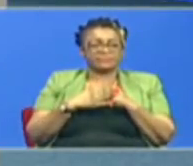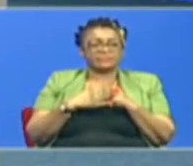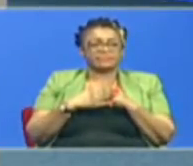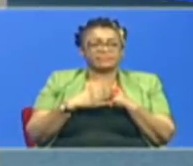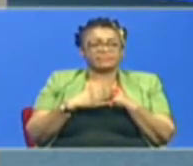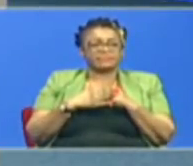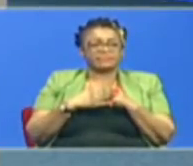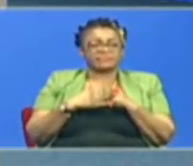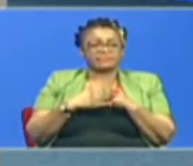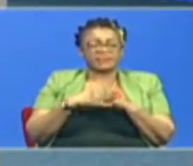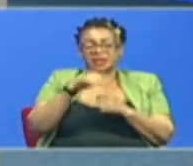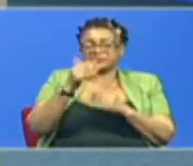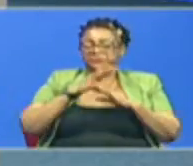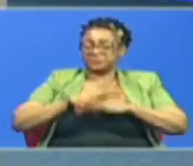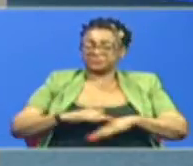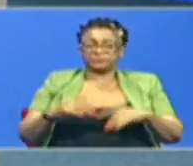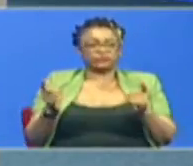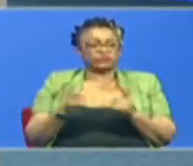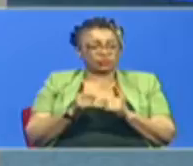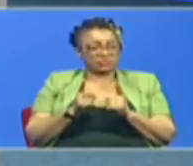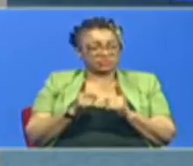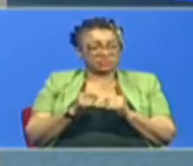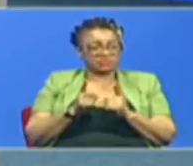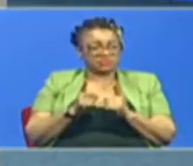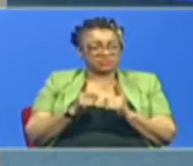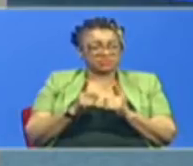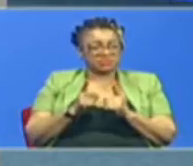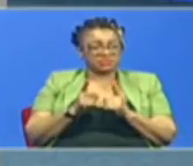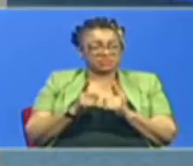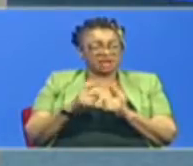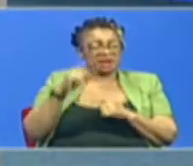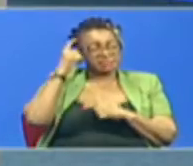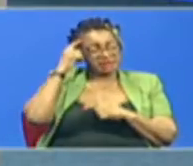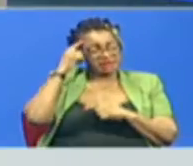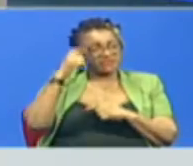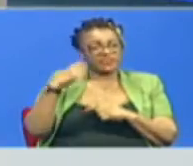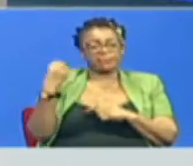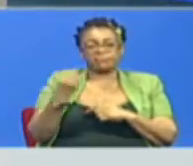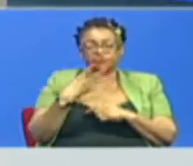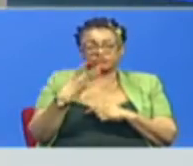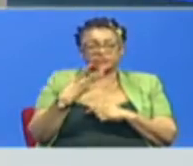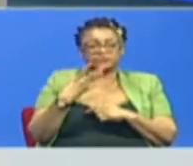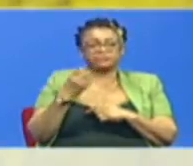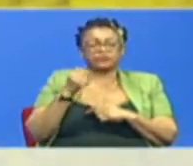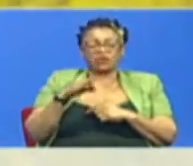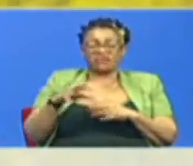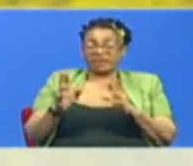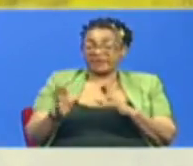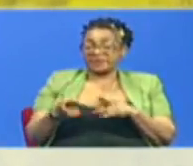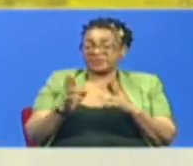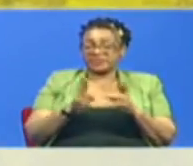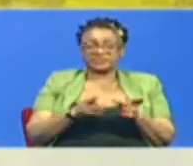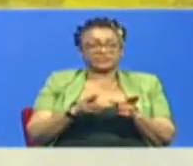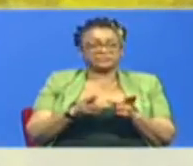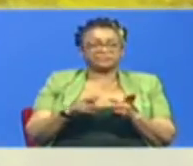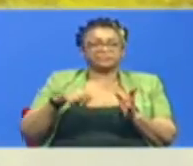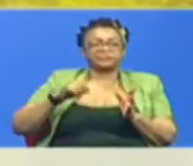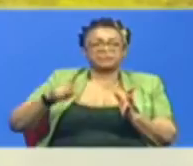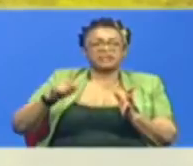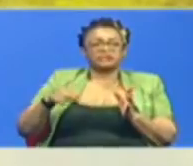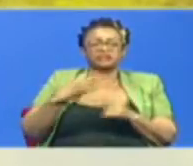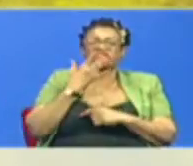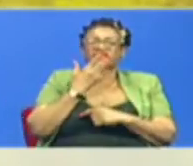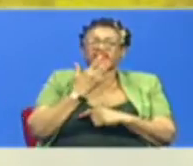another breather, and here's a reminder of the beauty of Mother Nature. Millions of